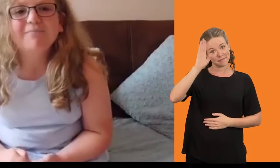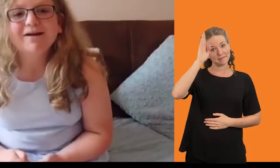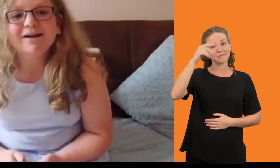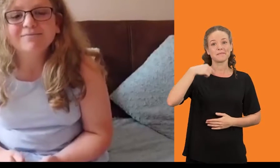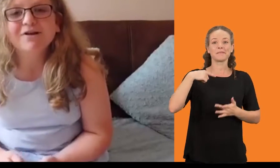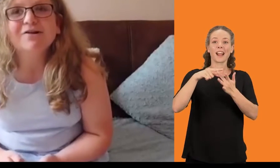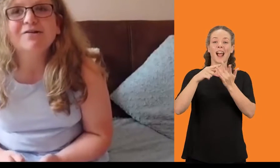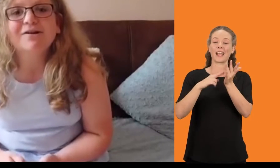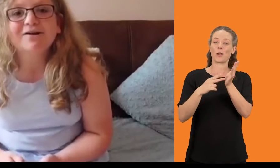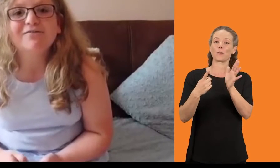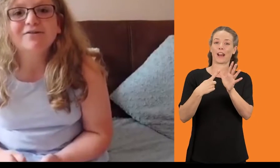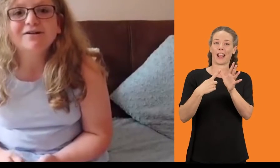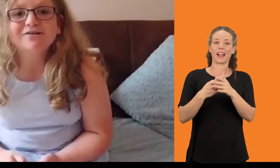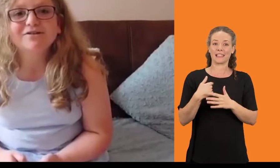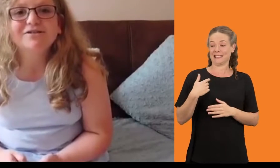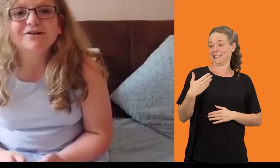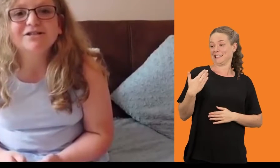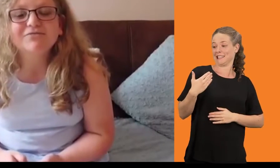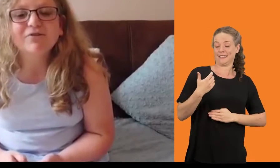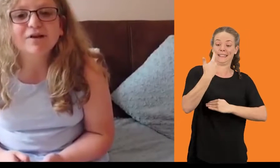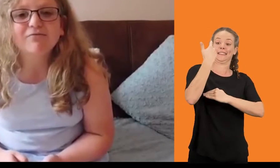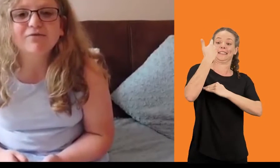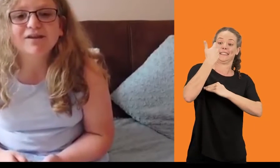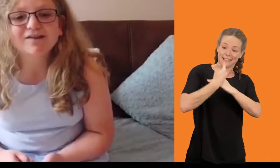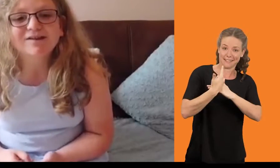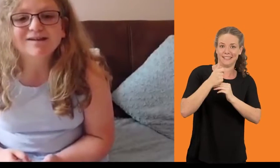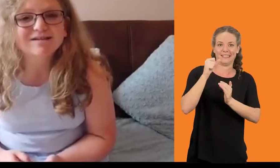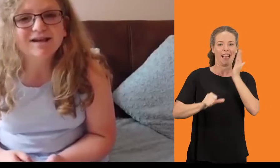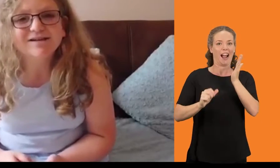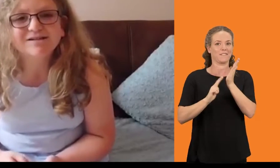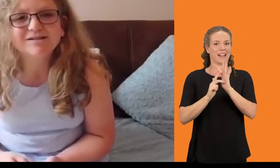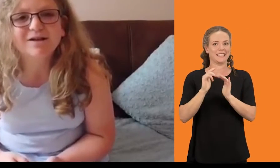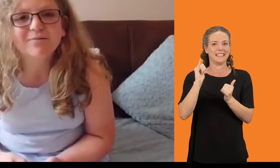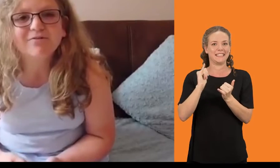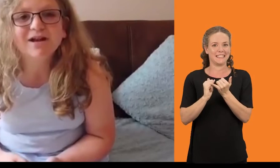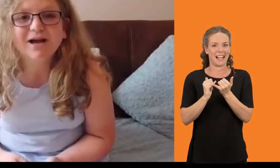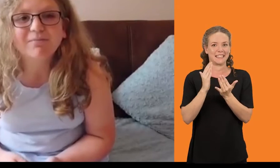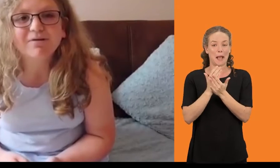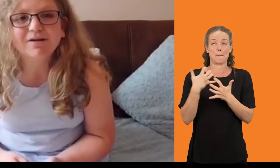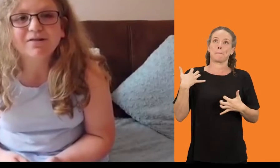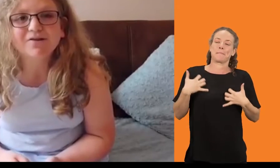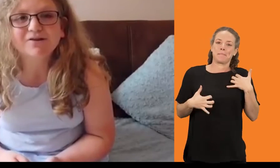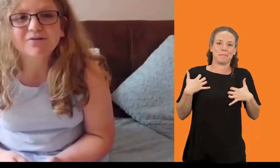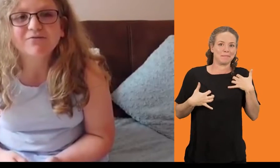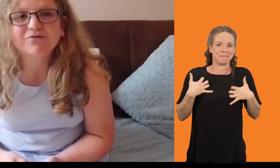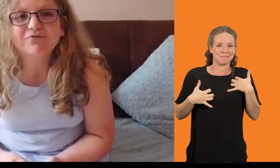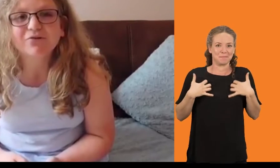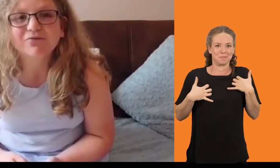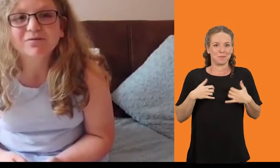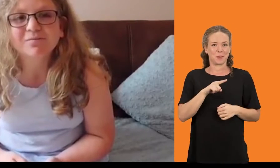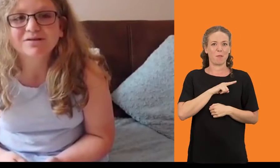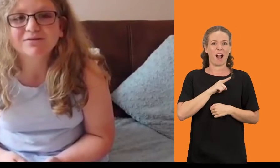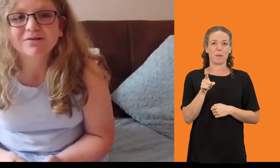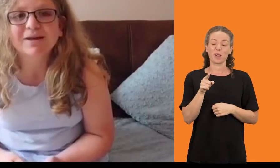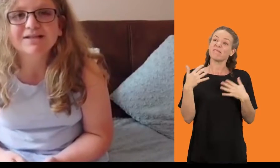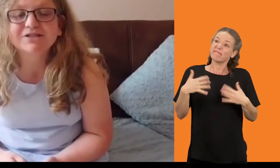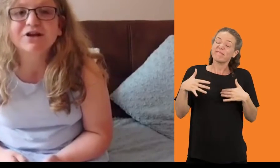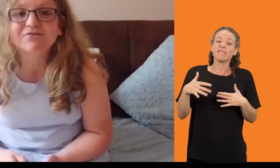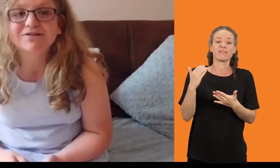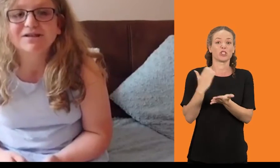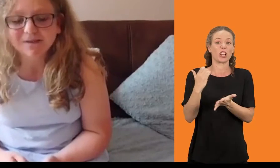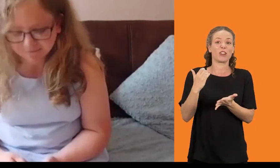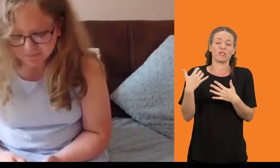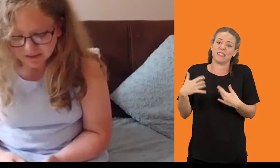Hi my name is Iona and I've only just started vlogging for the NDCS and I'm really happy that I've got to vlog for them because they're an